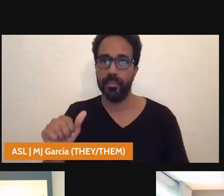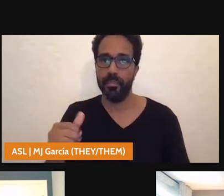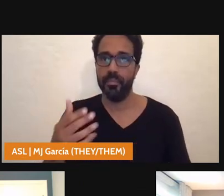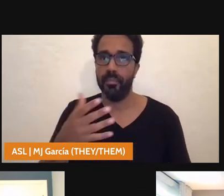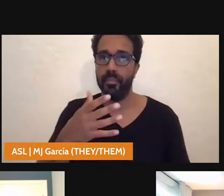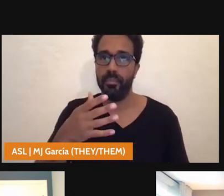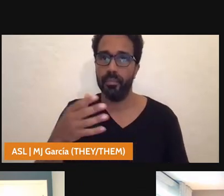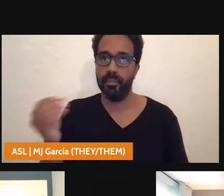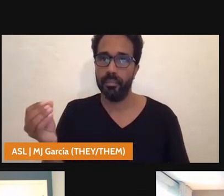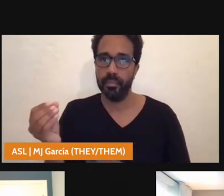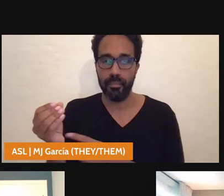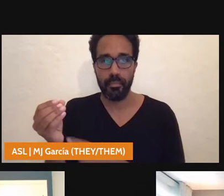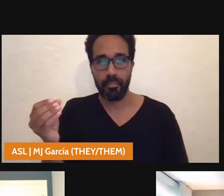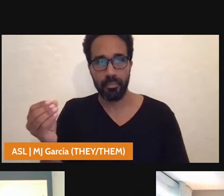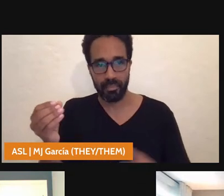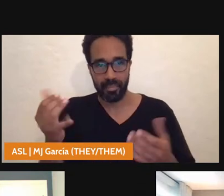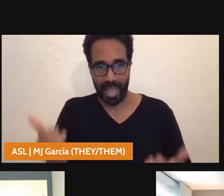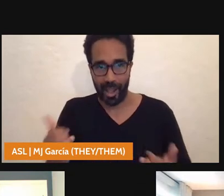panel.